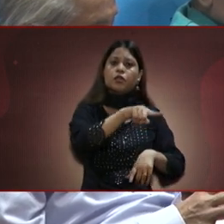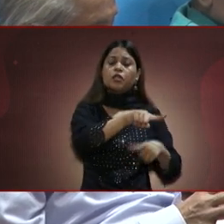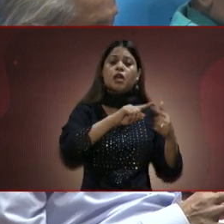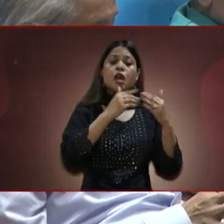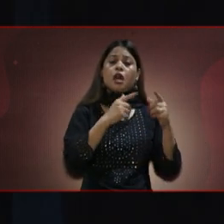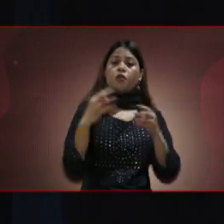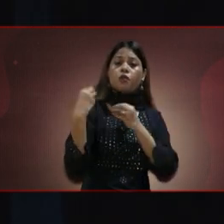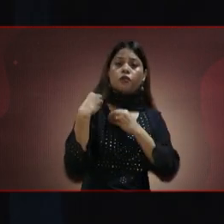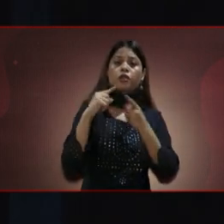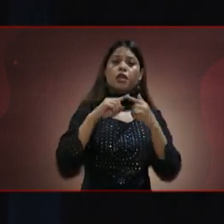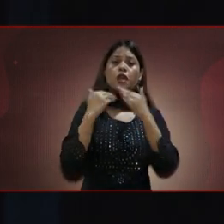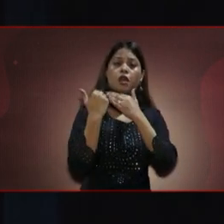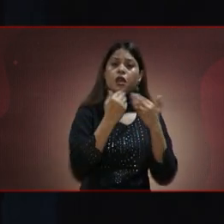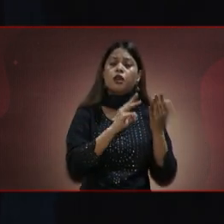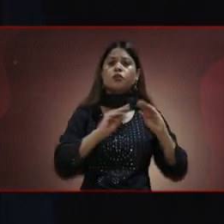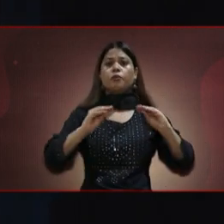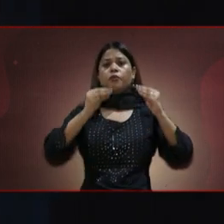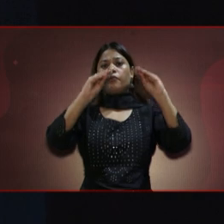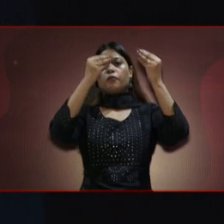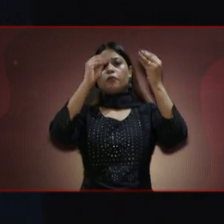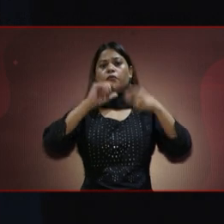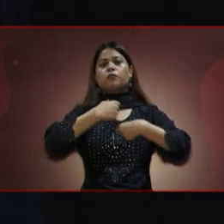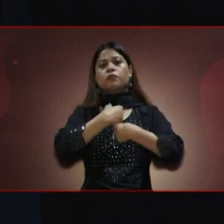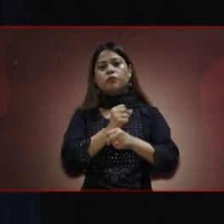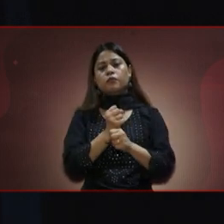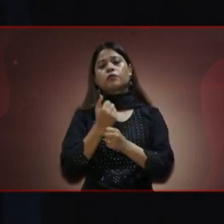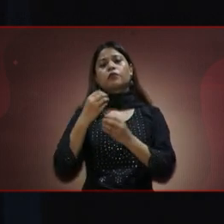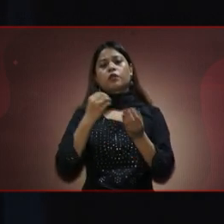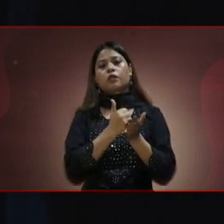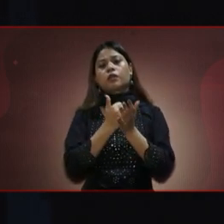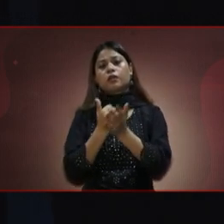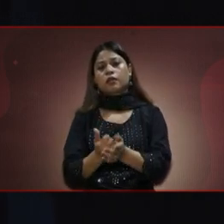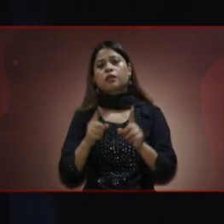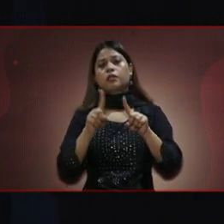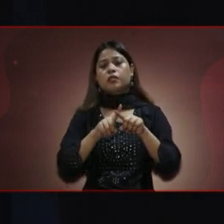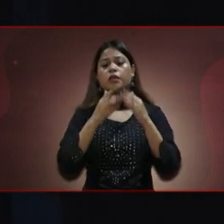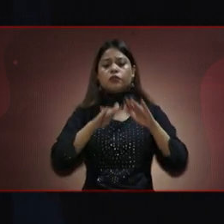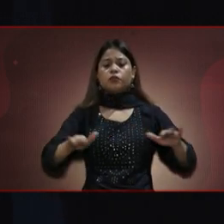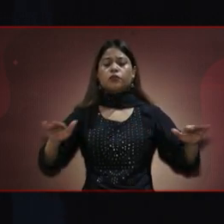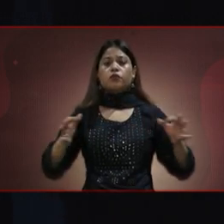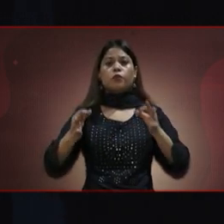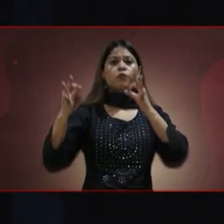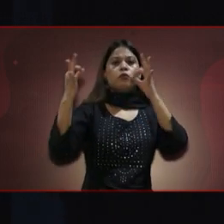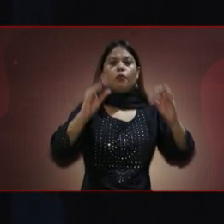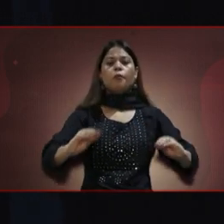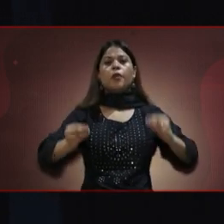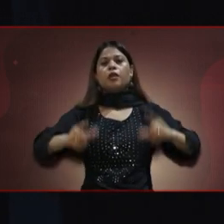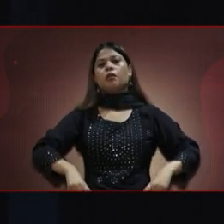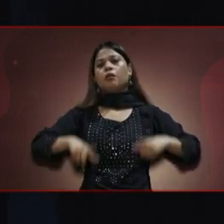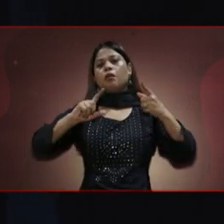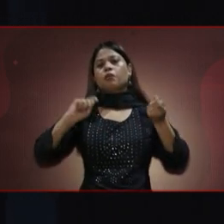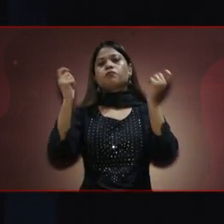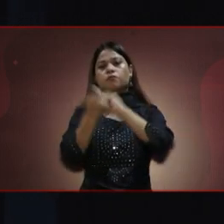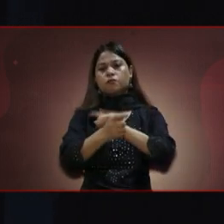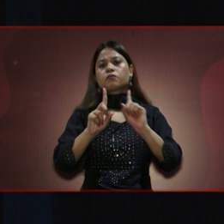education in India. Together, we are making strides towards a brighter future for our students. I would also like to thank the Ministry of